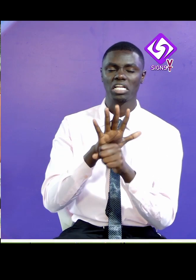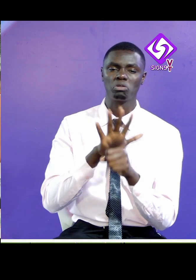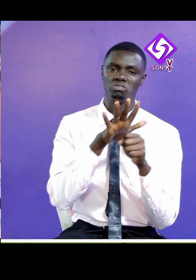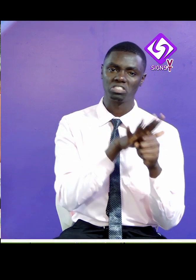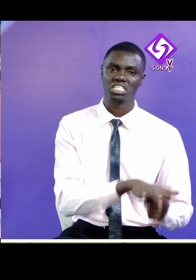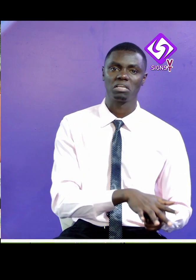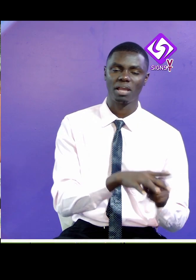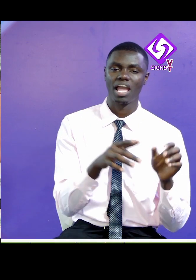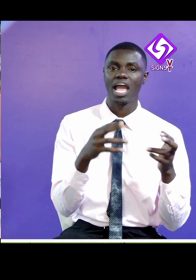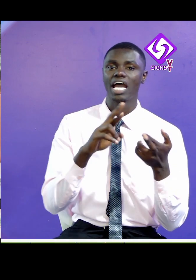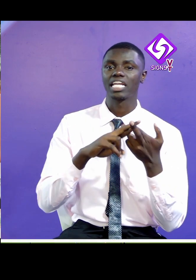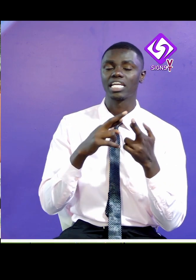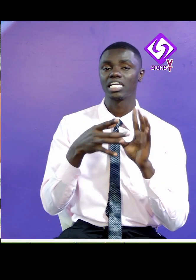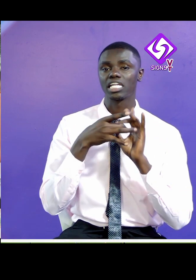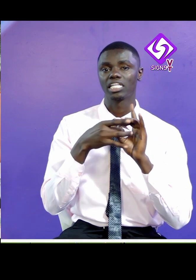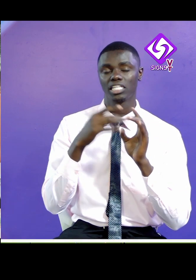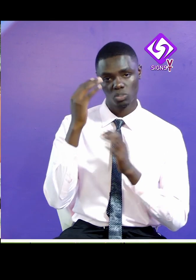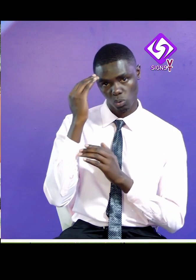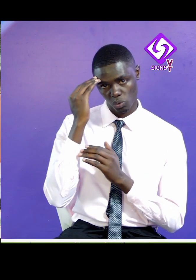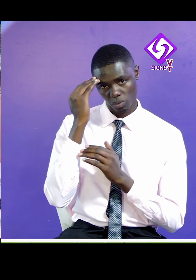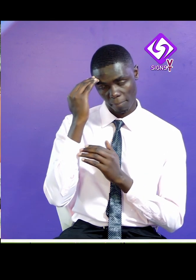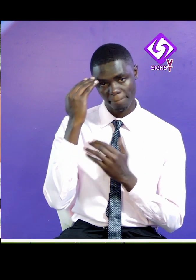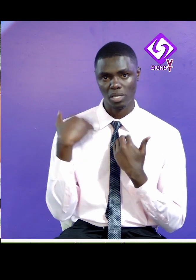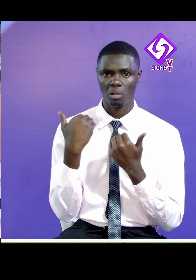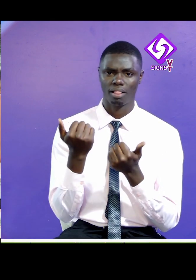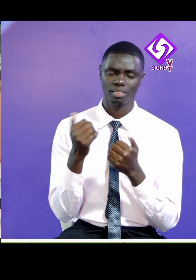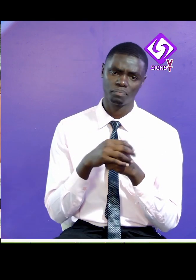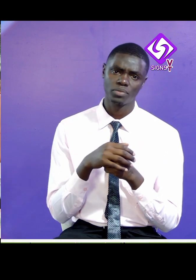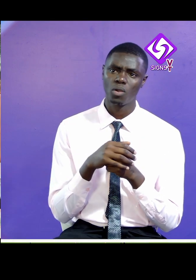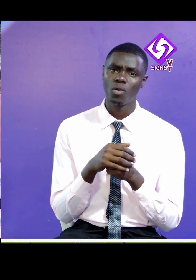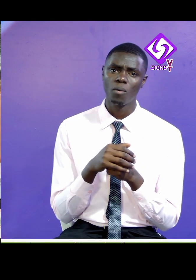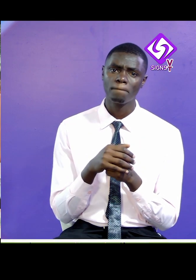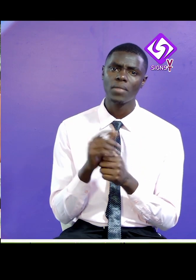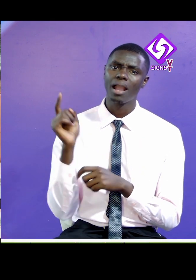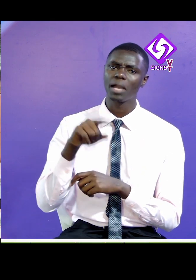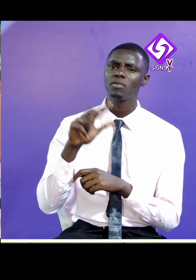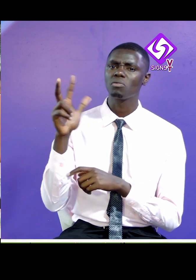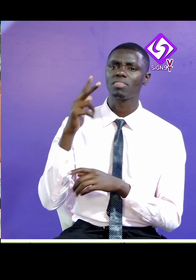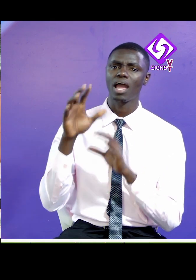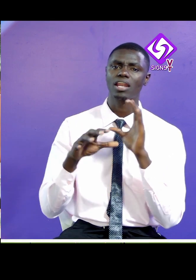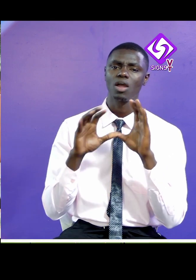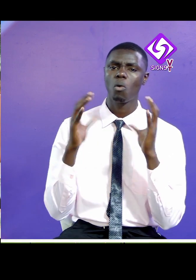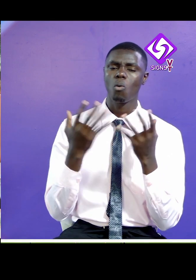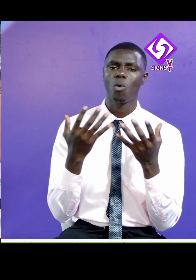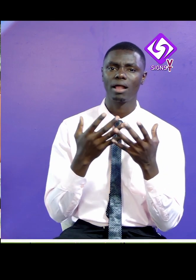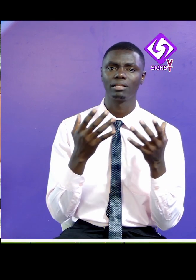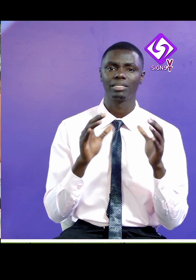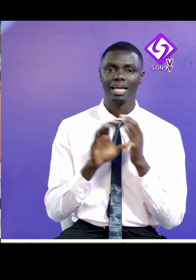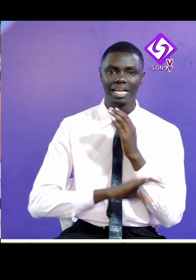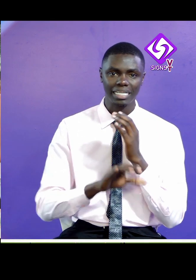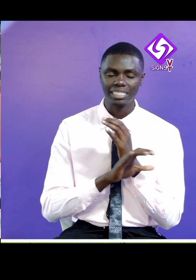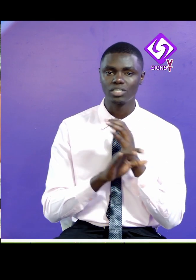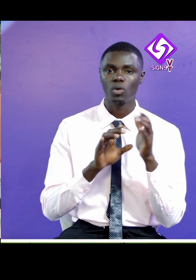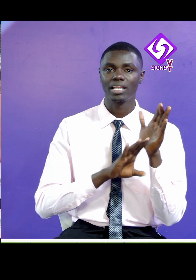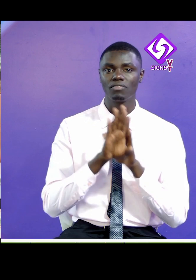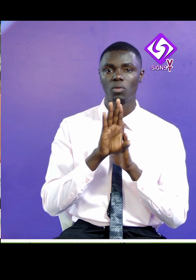stigma related to mental health also in the Philippines. So coming from a third world country or developing